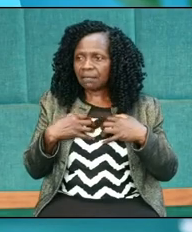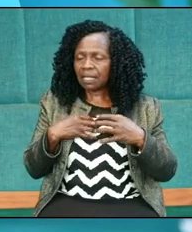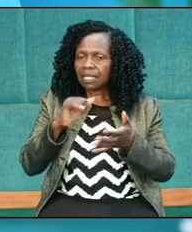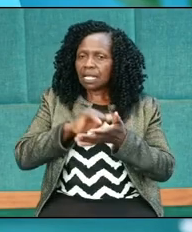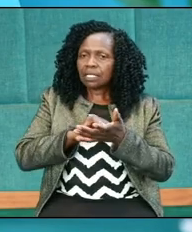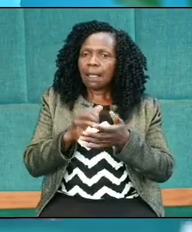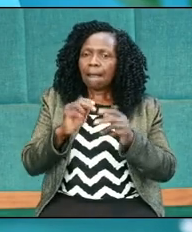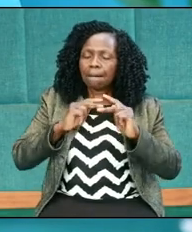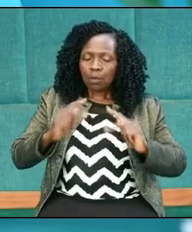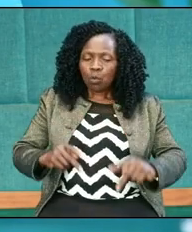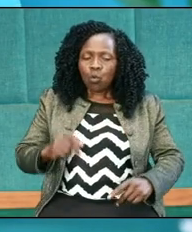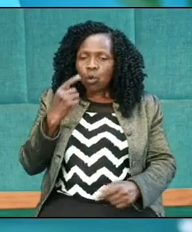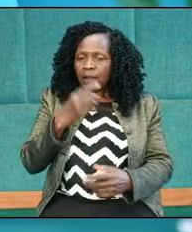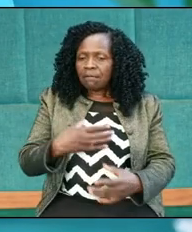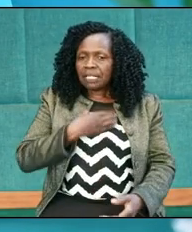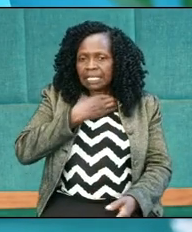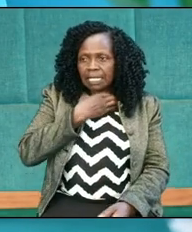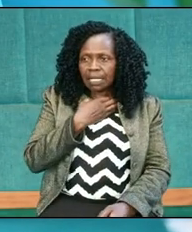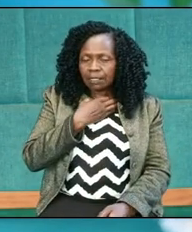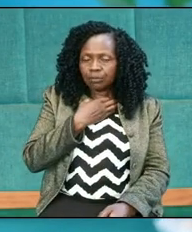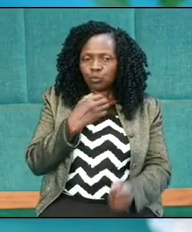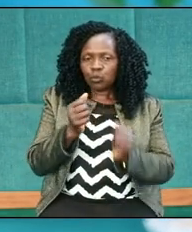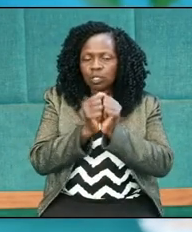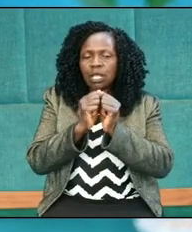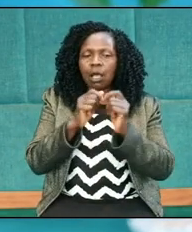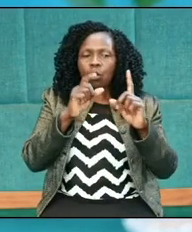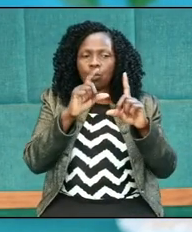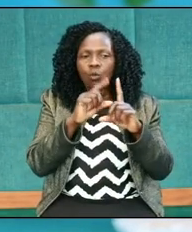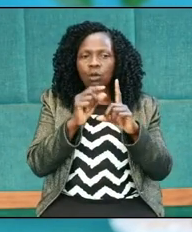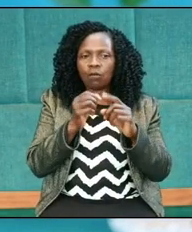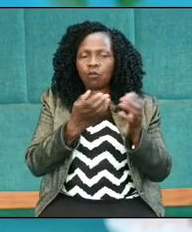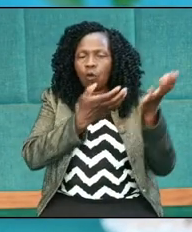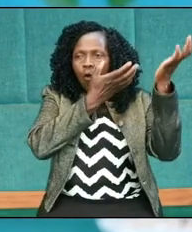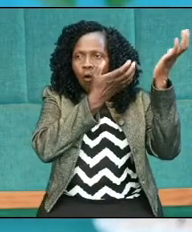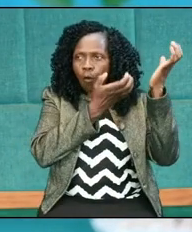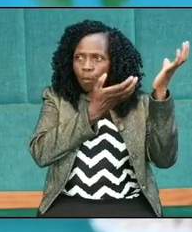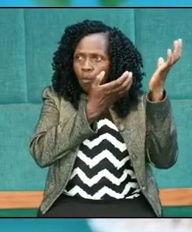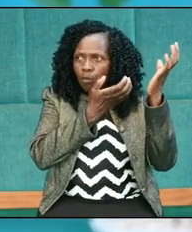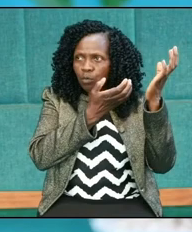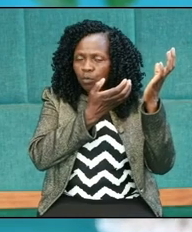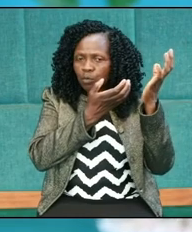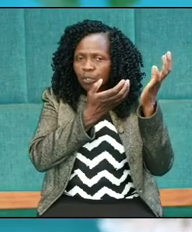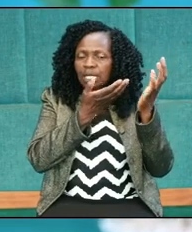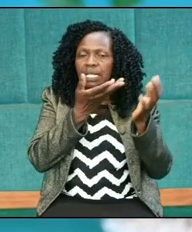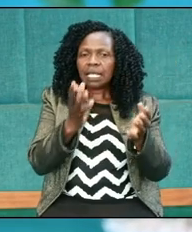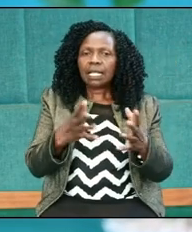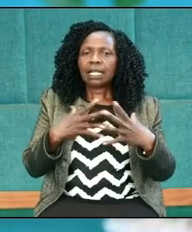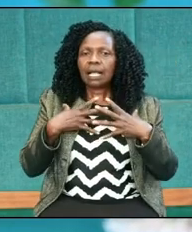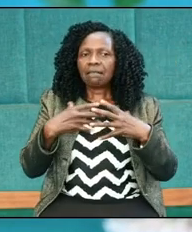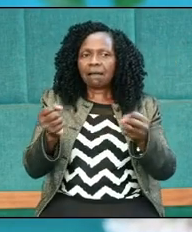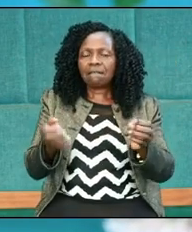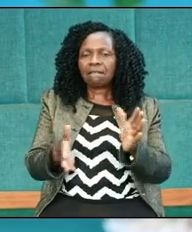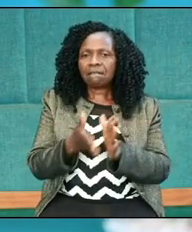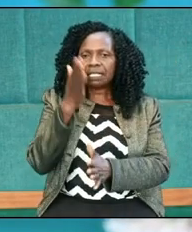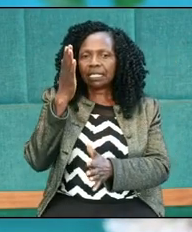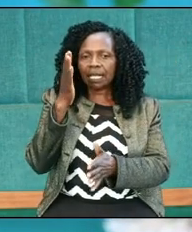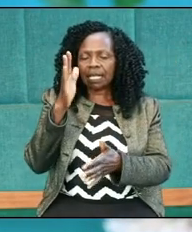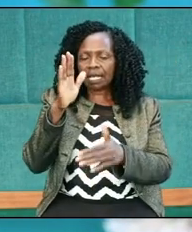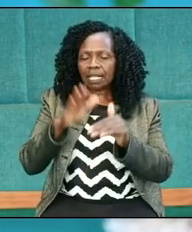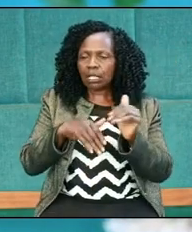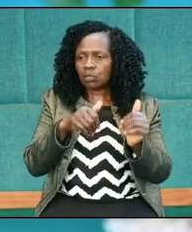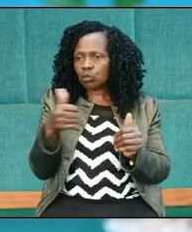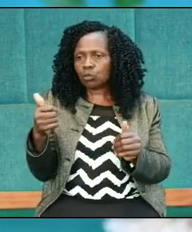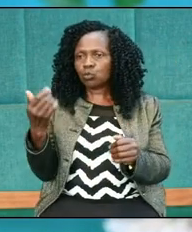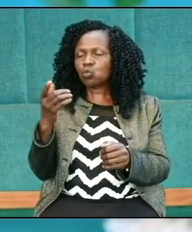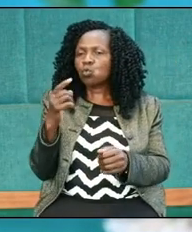the people who were visited with a word of hope in religion, isn't it, they actually recovered faster than those who